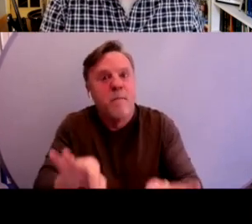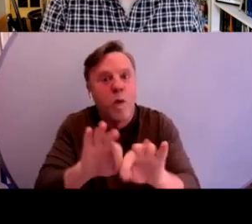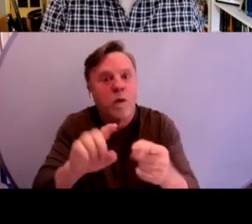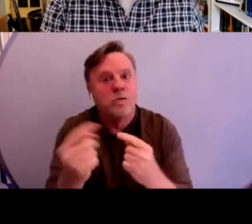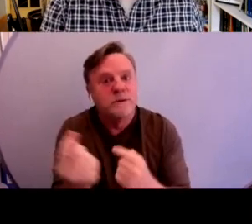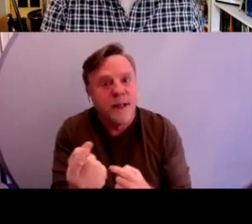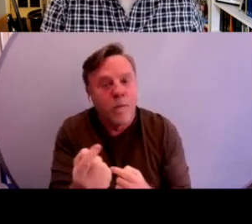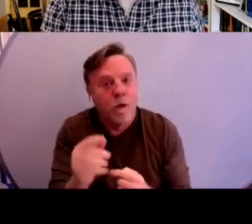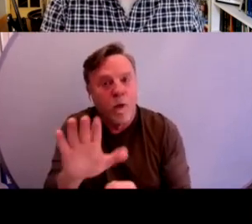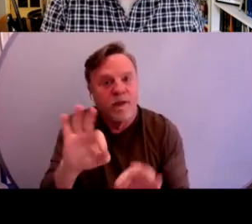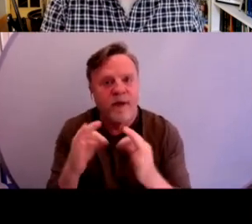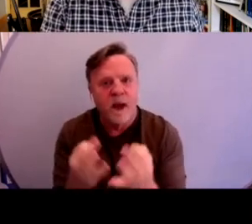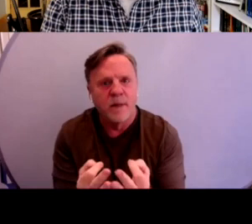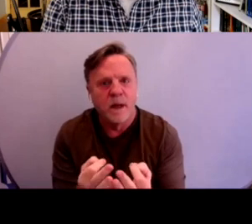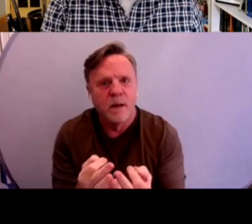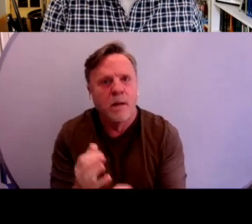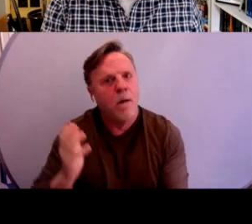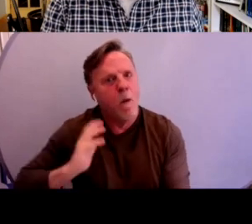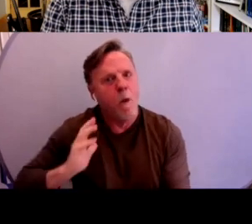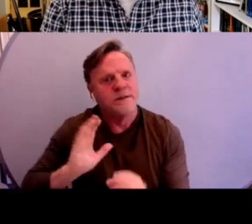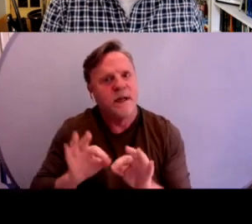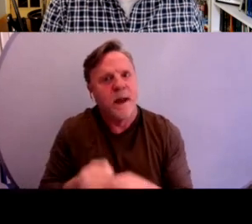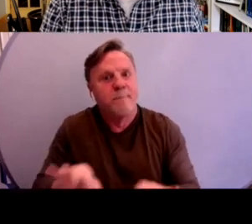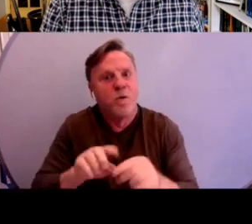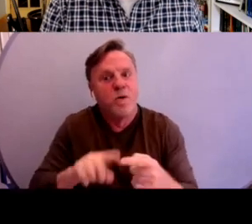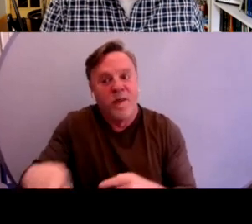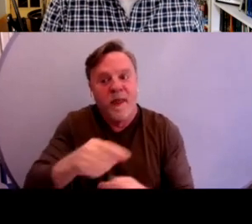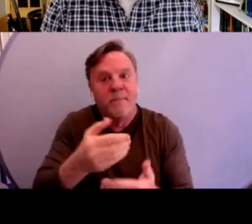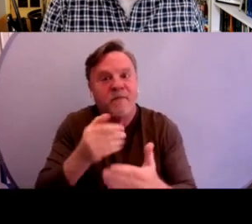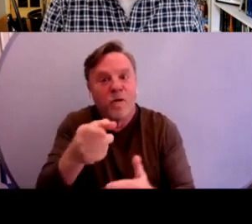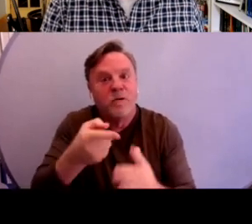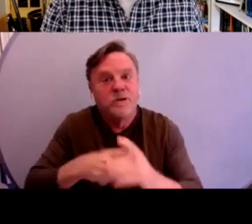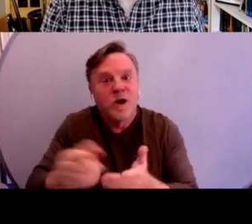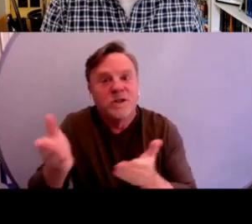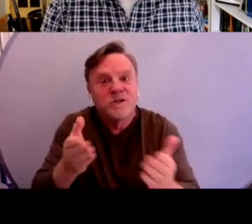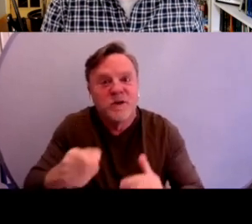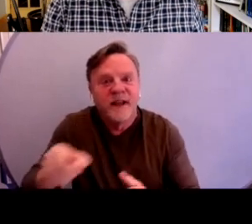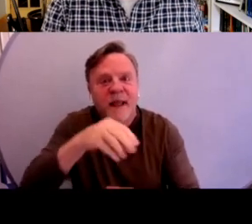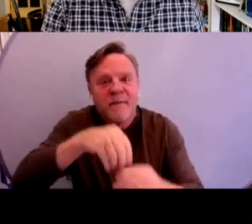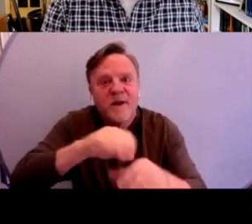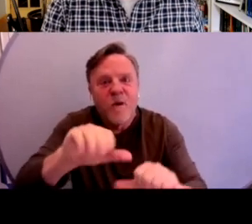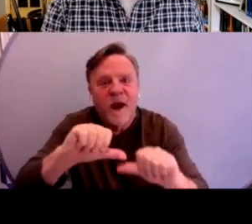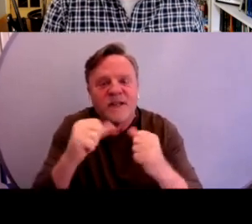their family? Was it important to them before you started serving them in your agency?